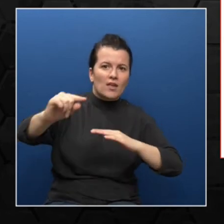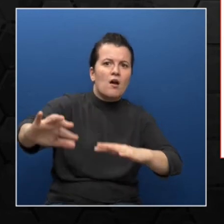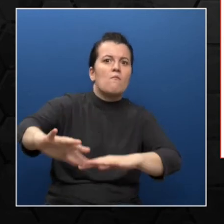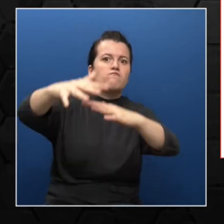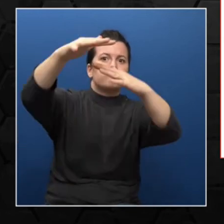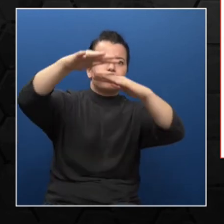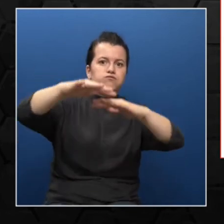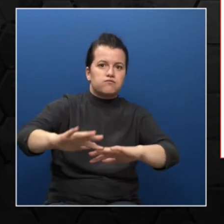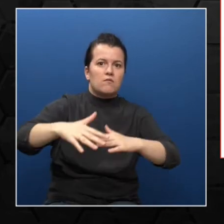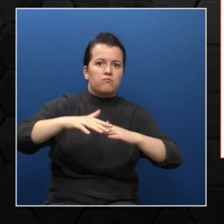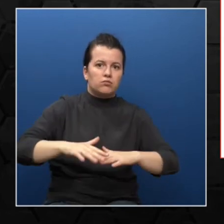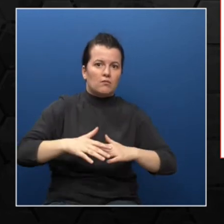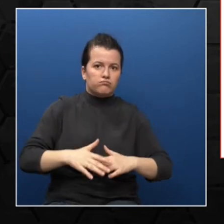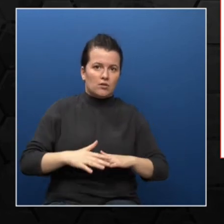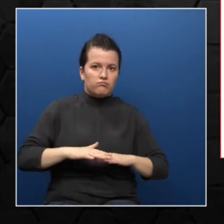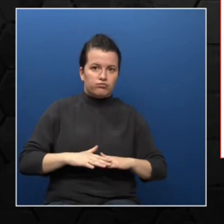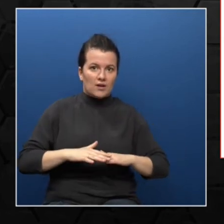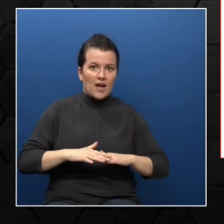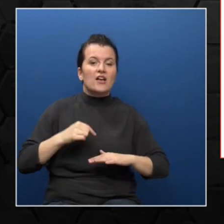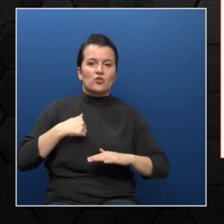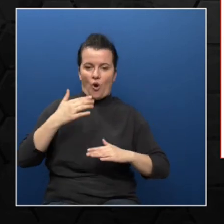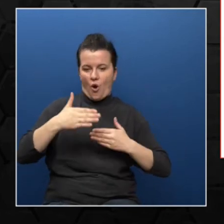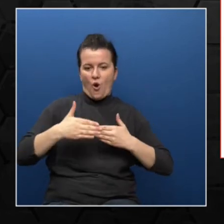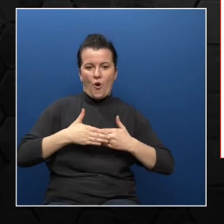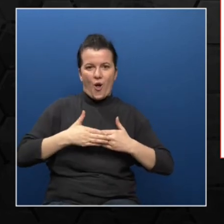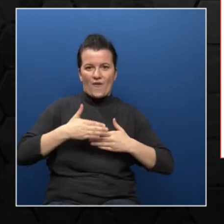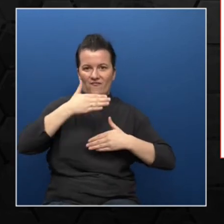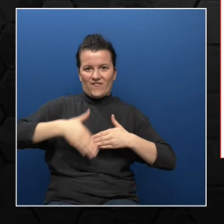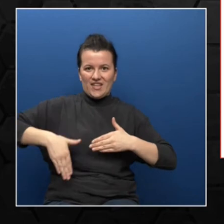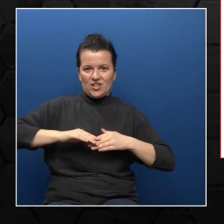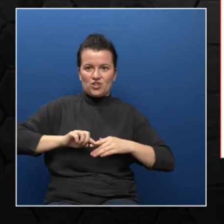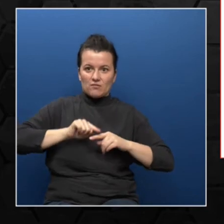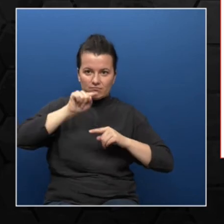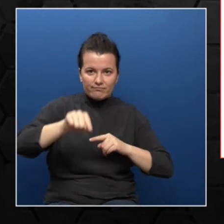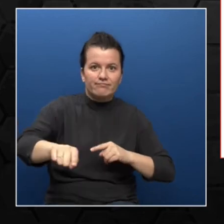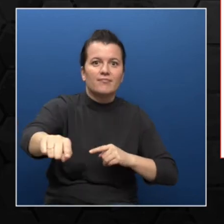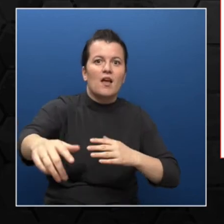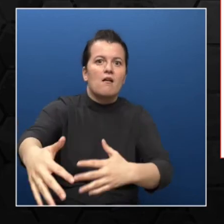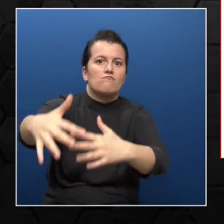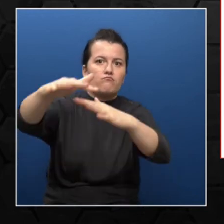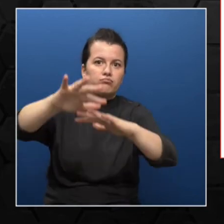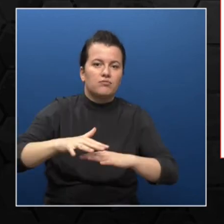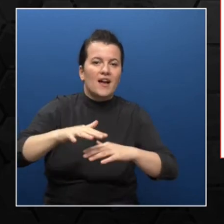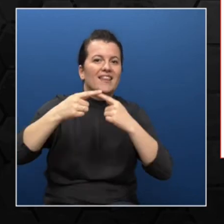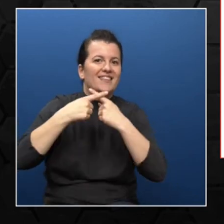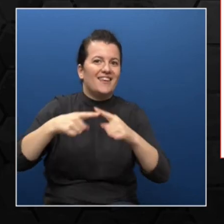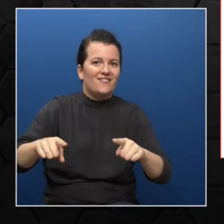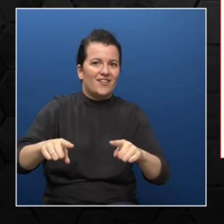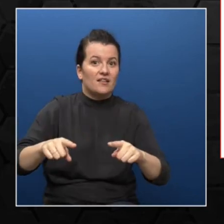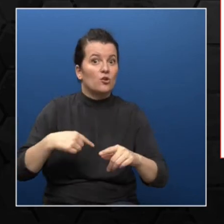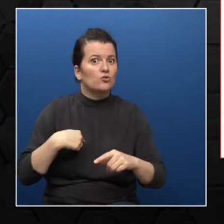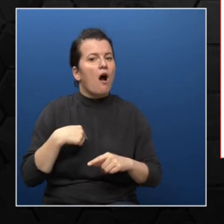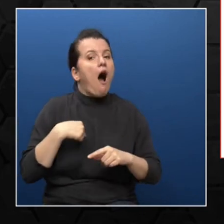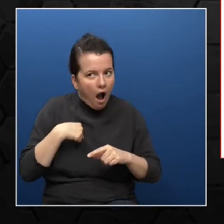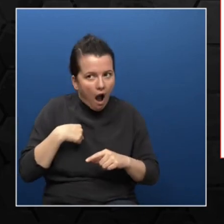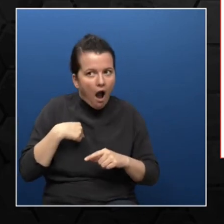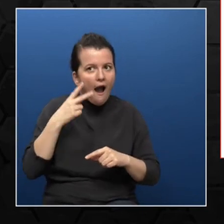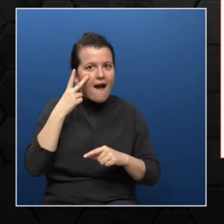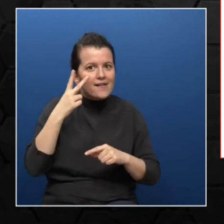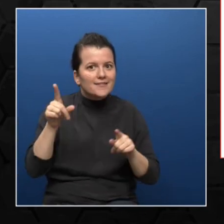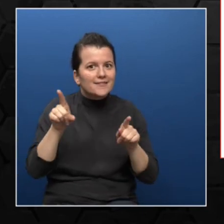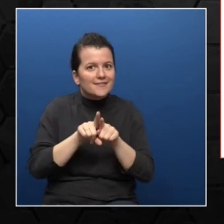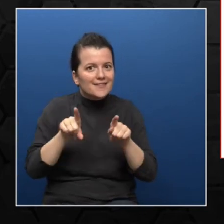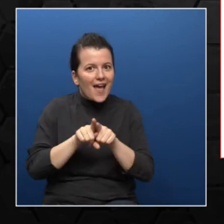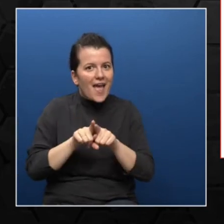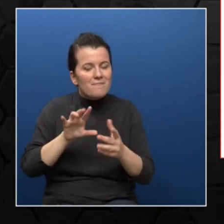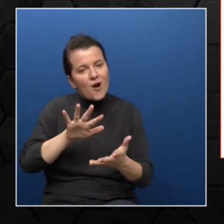of water at a particular height. And so they've used 3 mathematical equations to mimic the